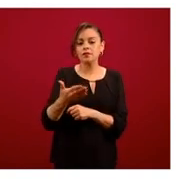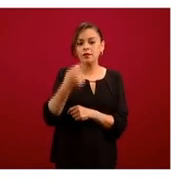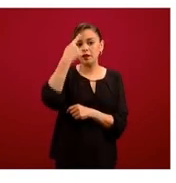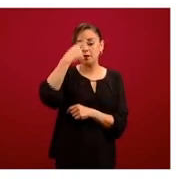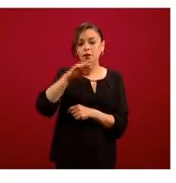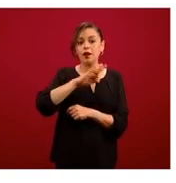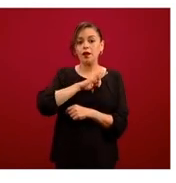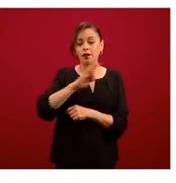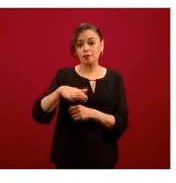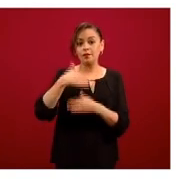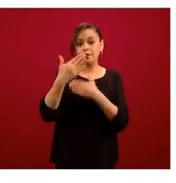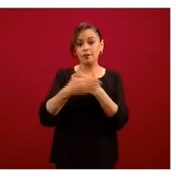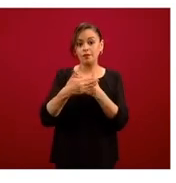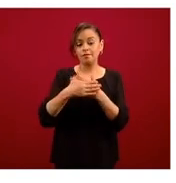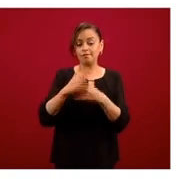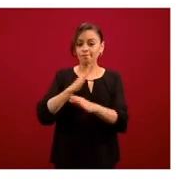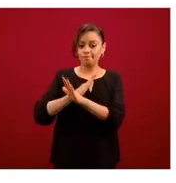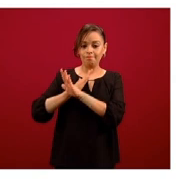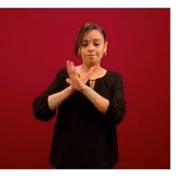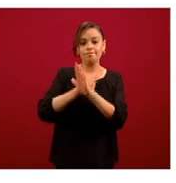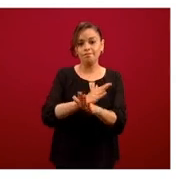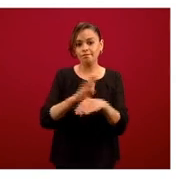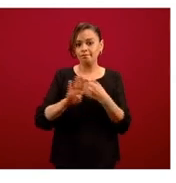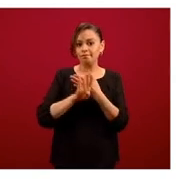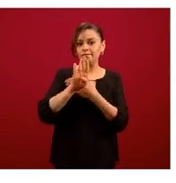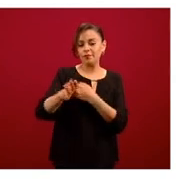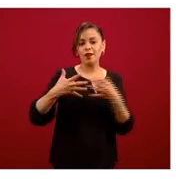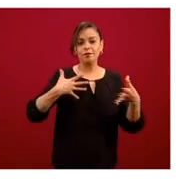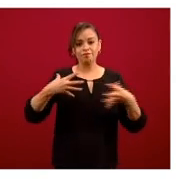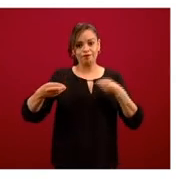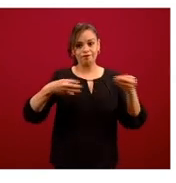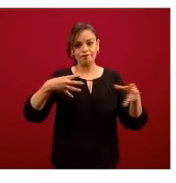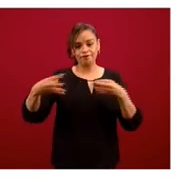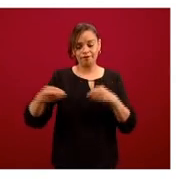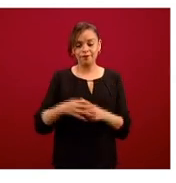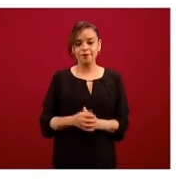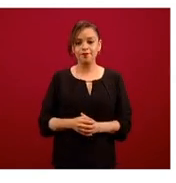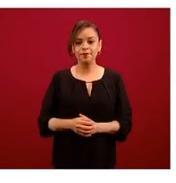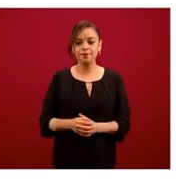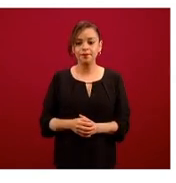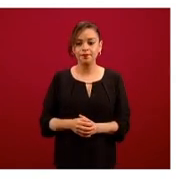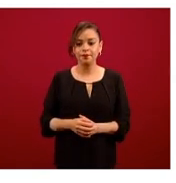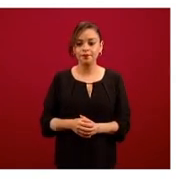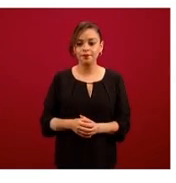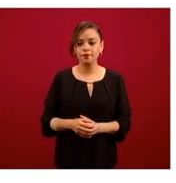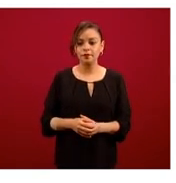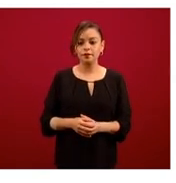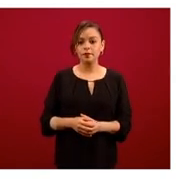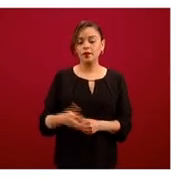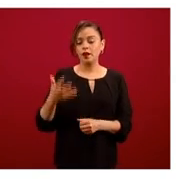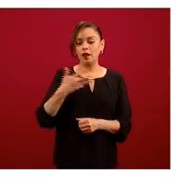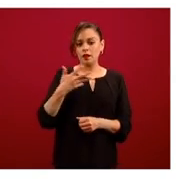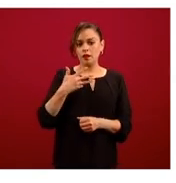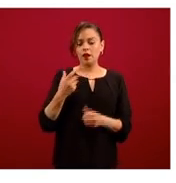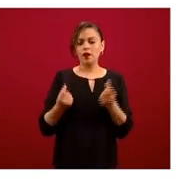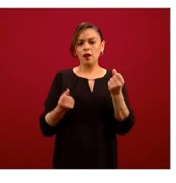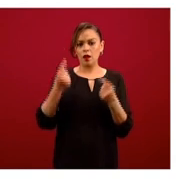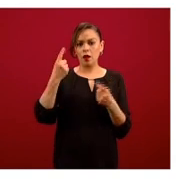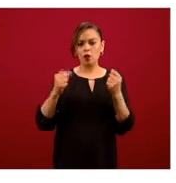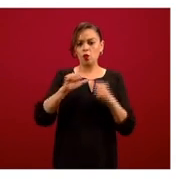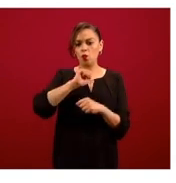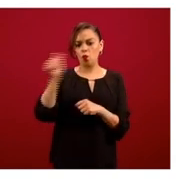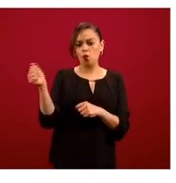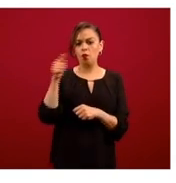And that has just been so helpful right now to be facing the pandemic. As you can see, there